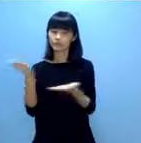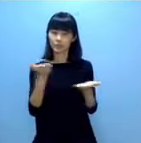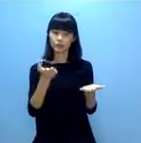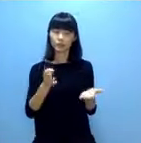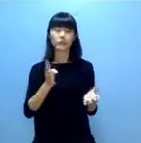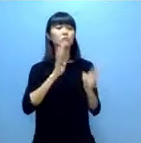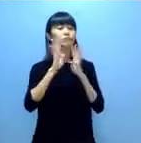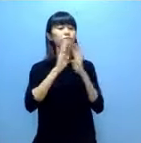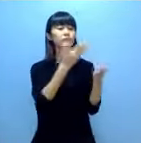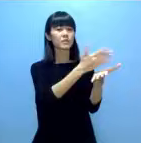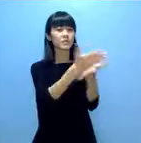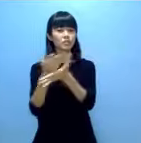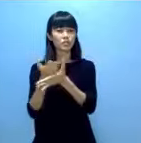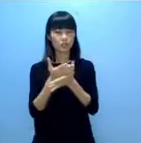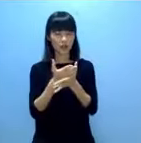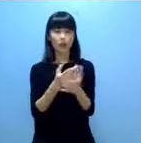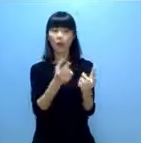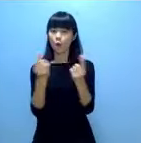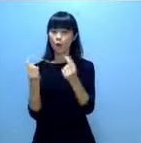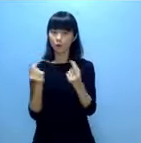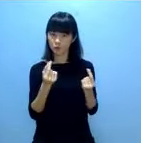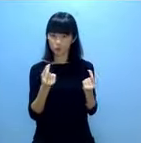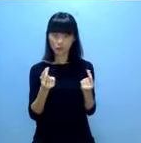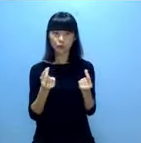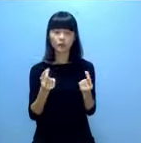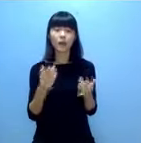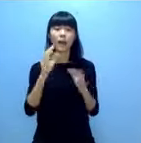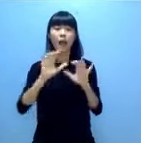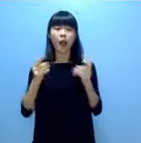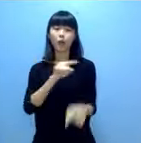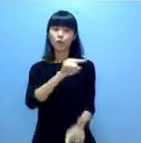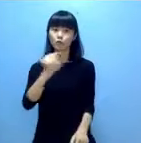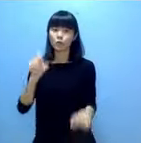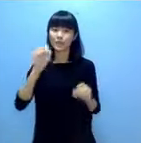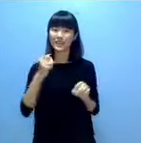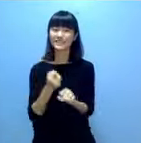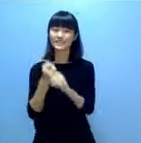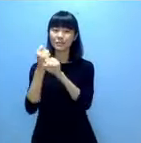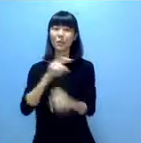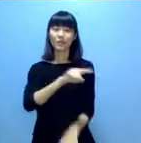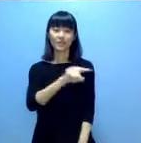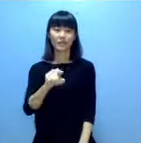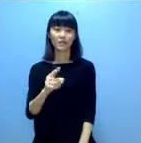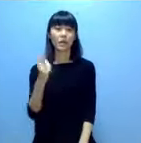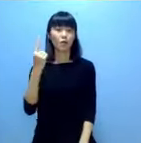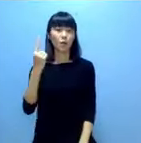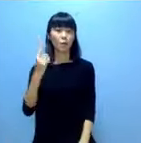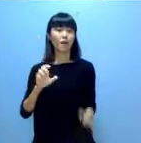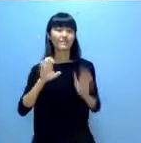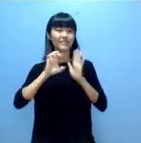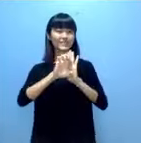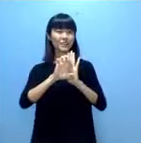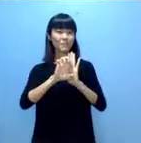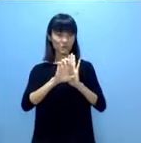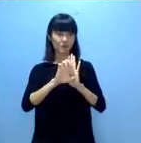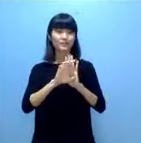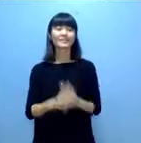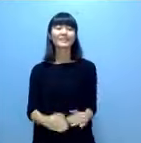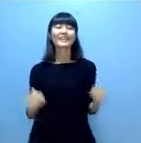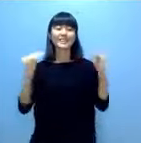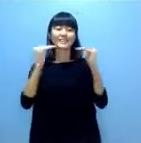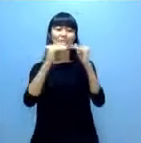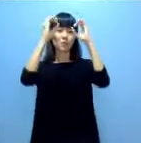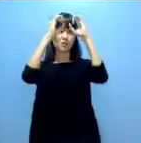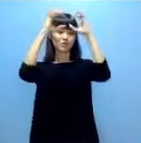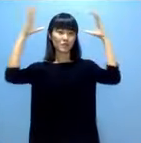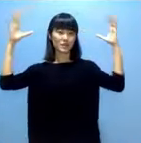stories, what they do, and how you can support them. One such example is Equal Dreams, the other